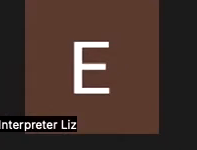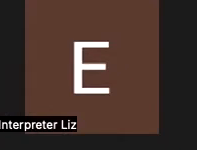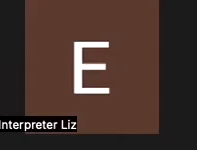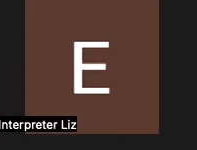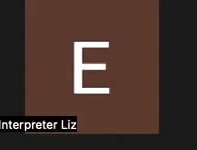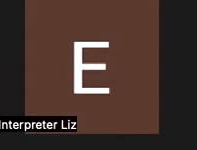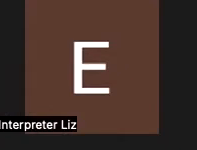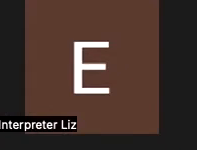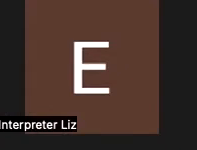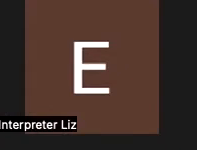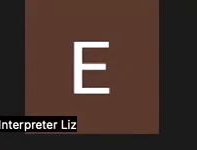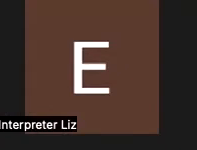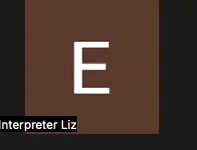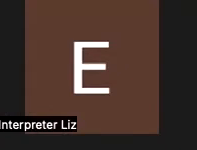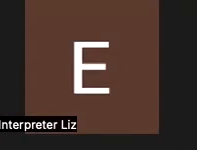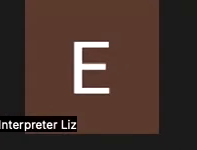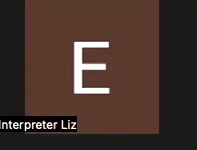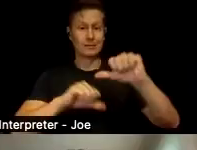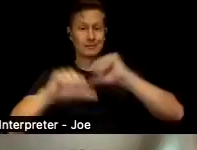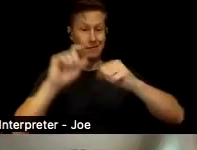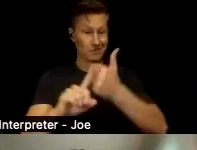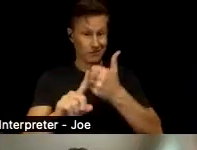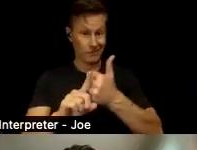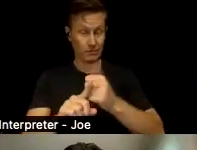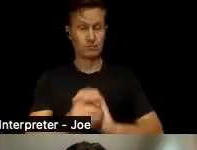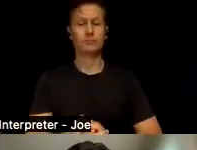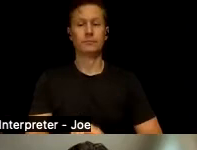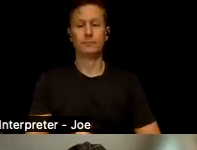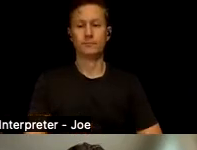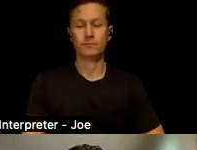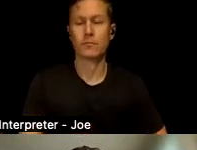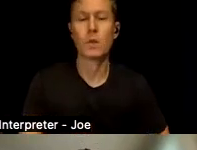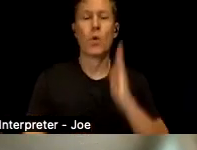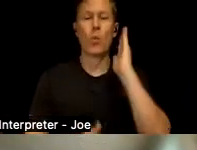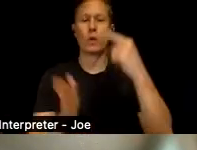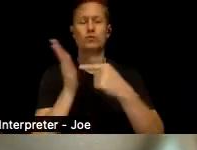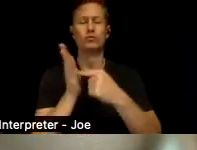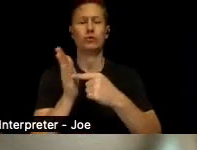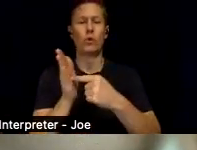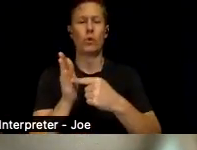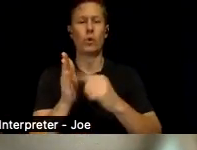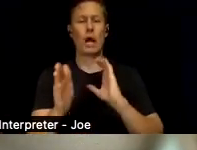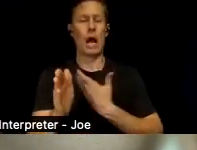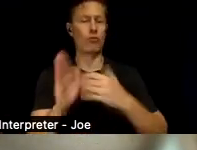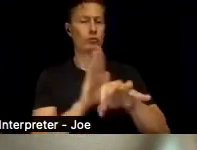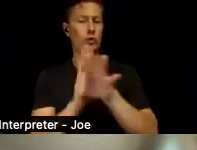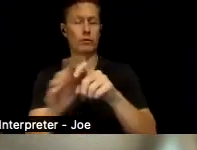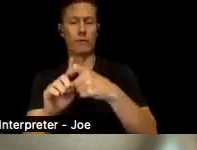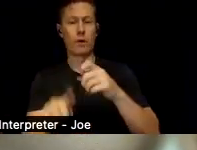of earthquake science. And I'll try to illustrate that the findings from that earthquake continue